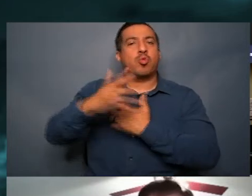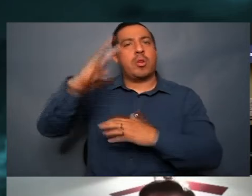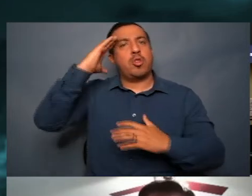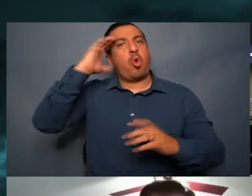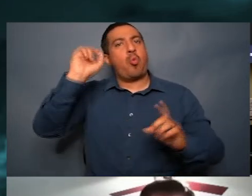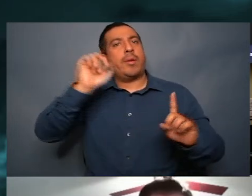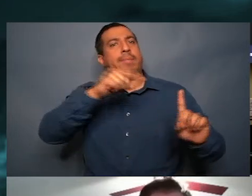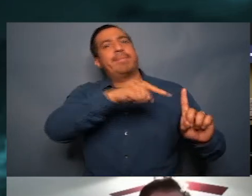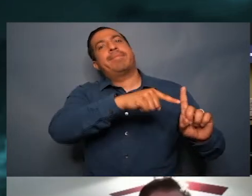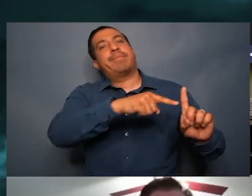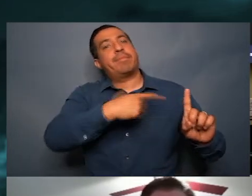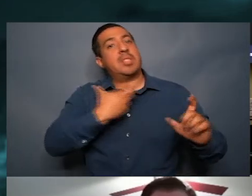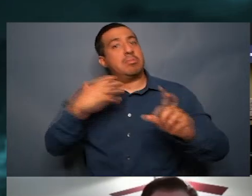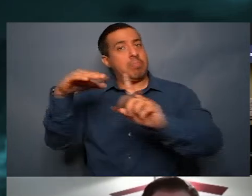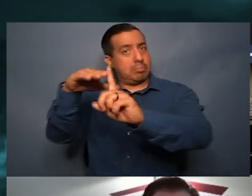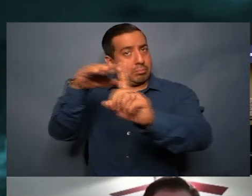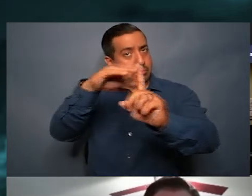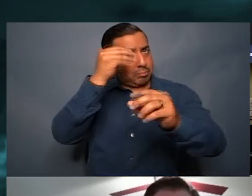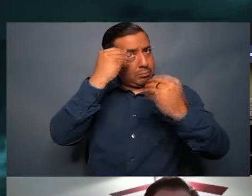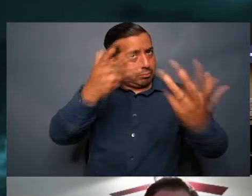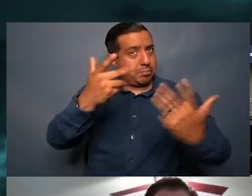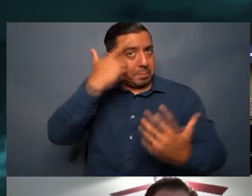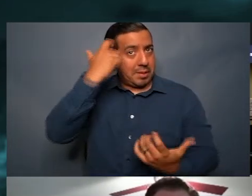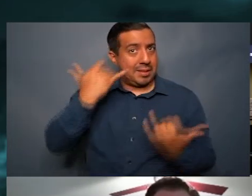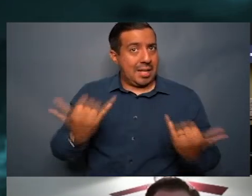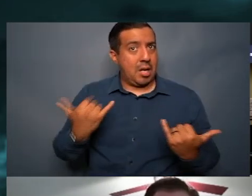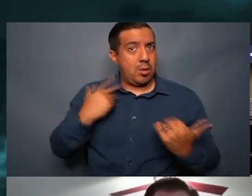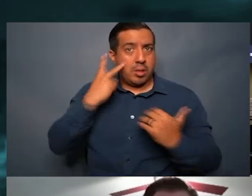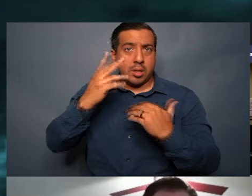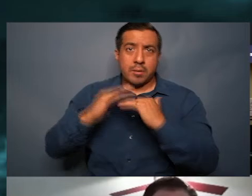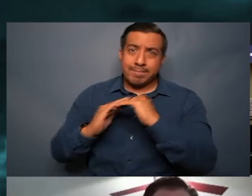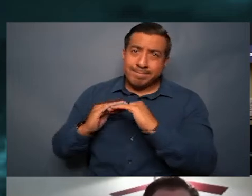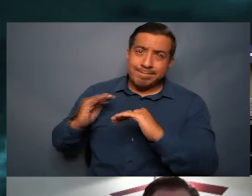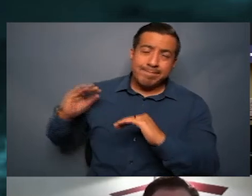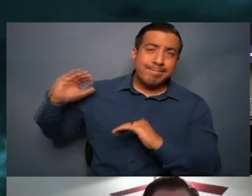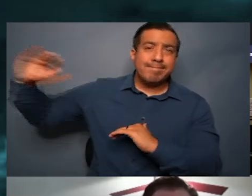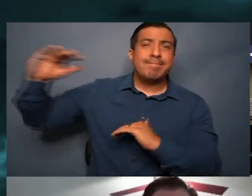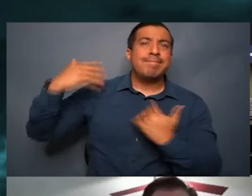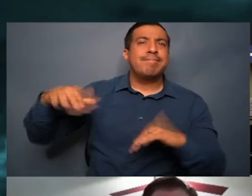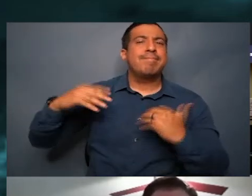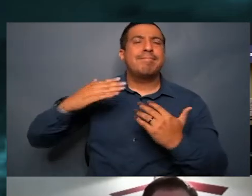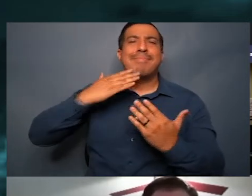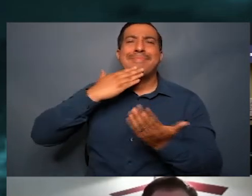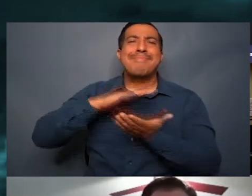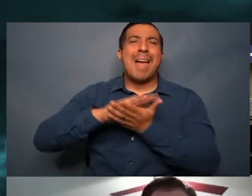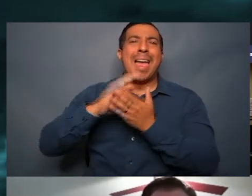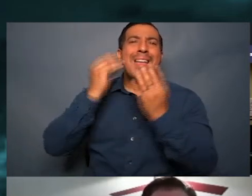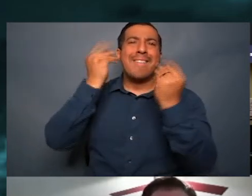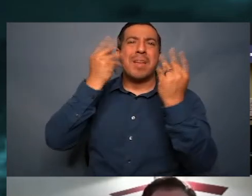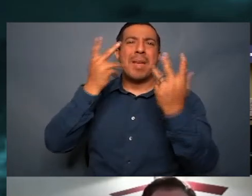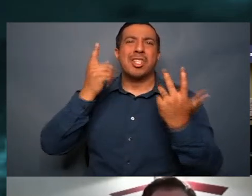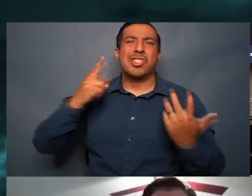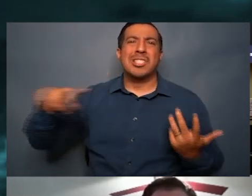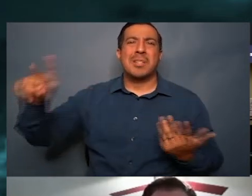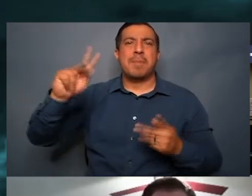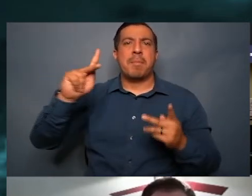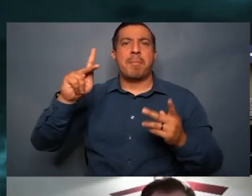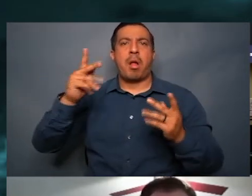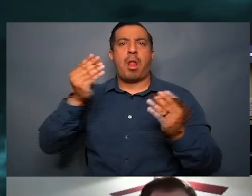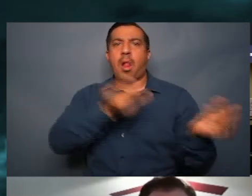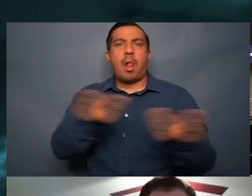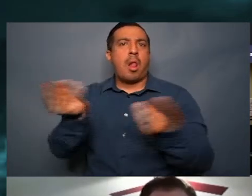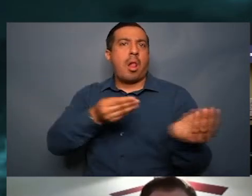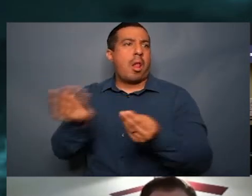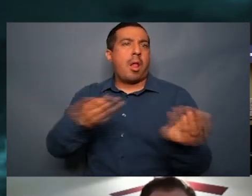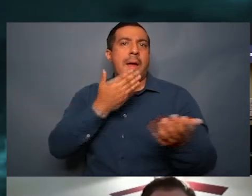Just wanted to remind you, because we've seen an increase in just a lot of bad information that gets propagated.